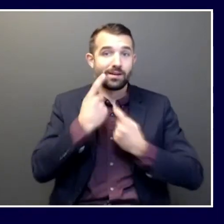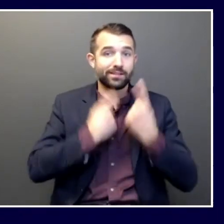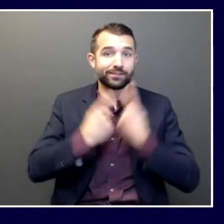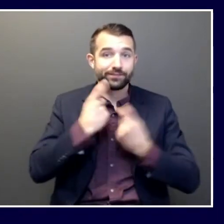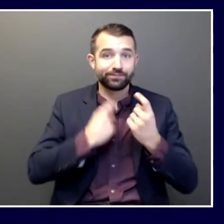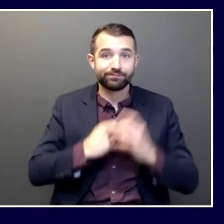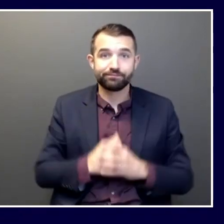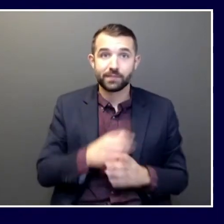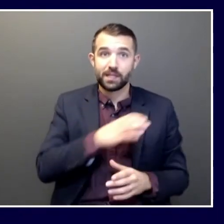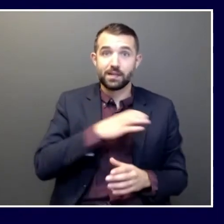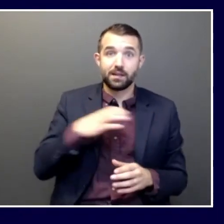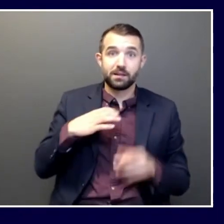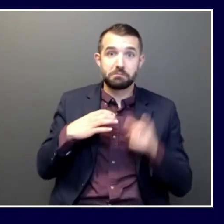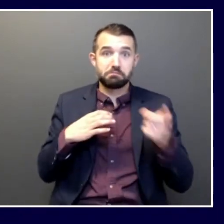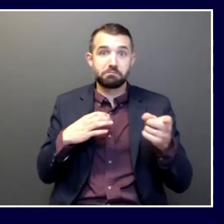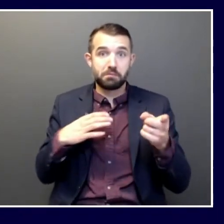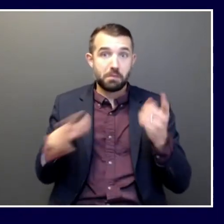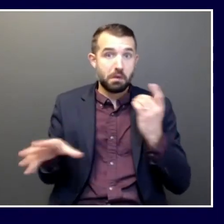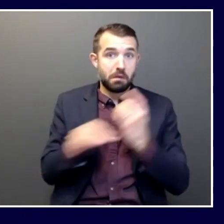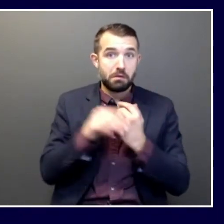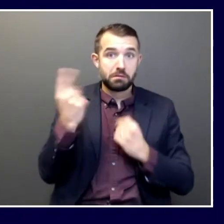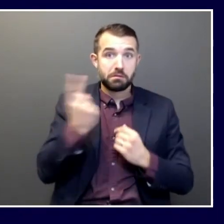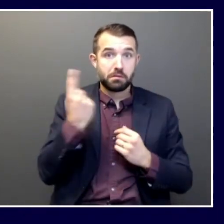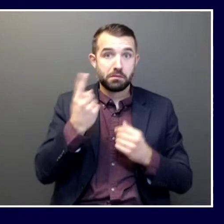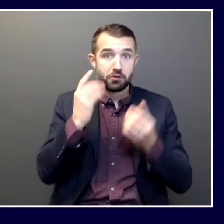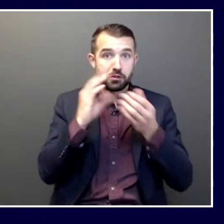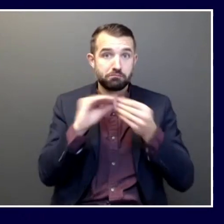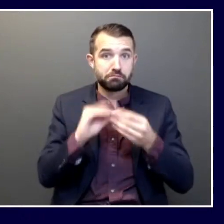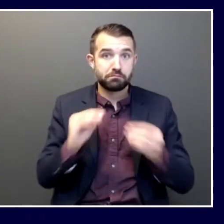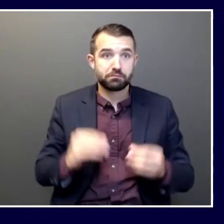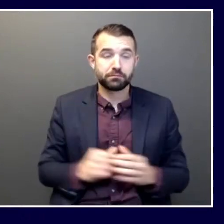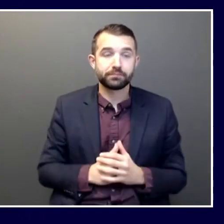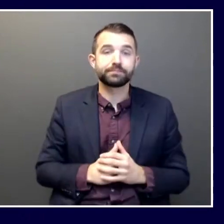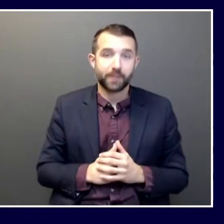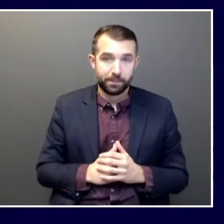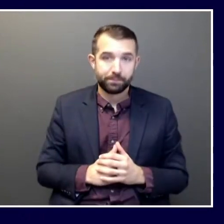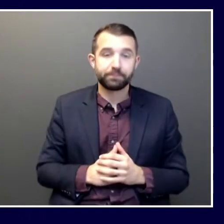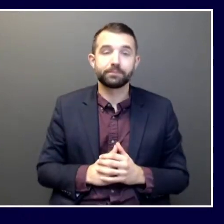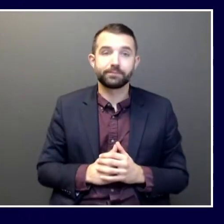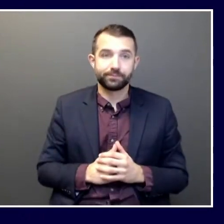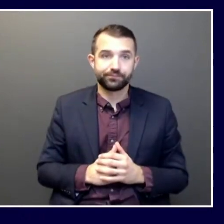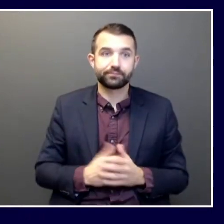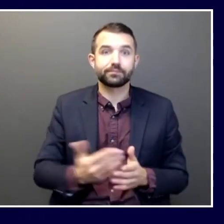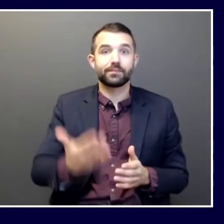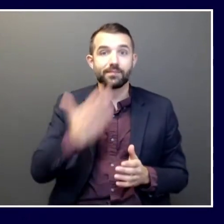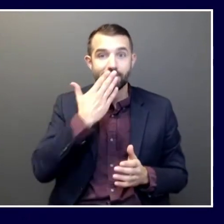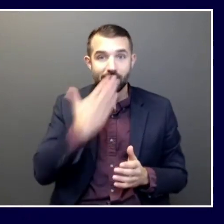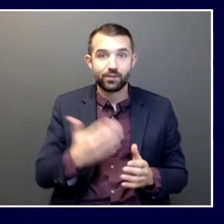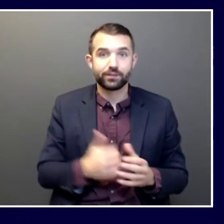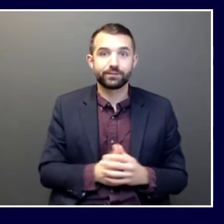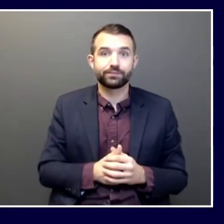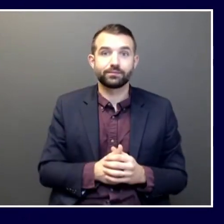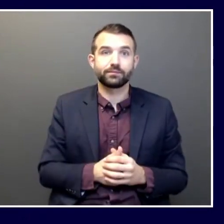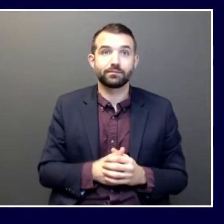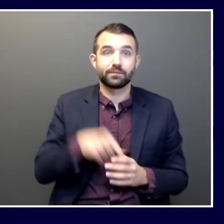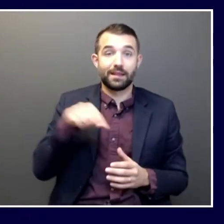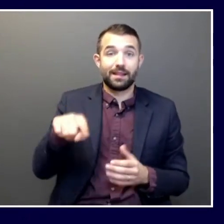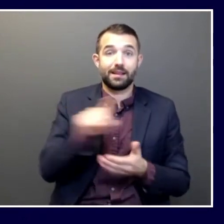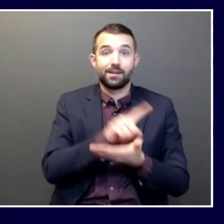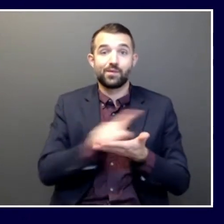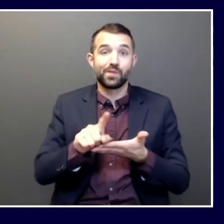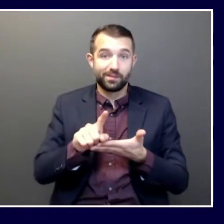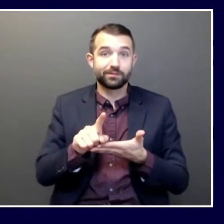Lambrou, I'd like to turn things over to you to close us out. Great, thank you. So on a related note, this week we launched